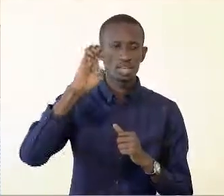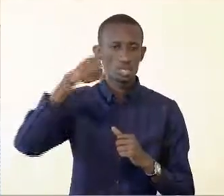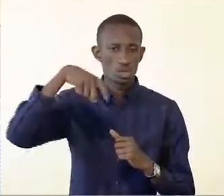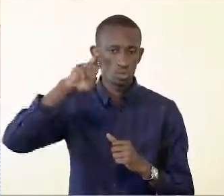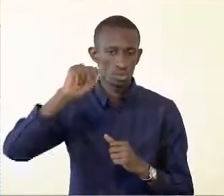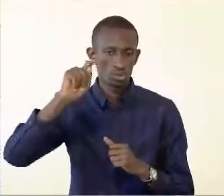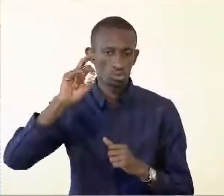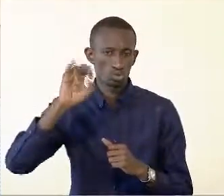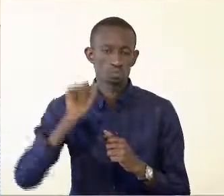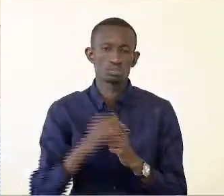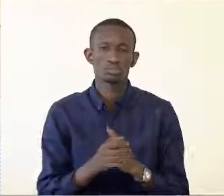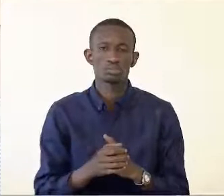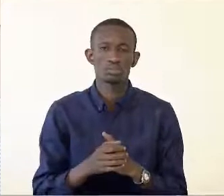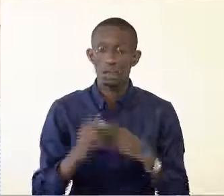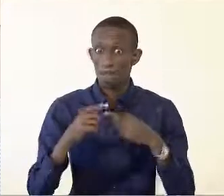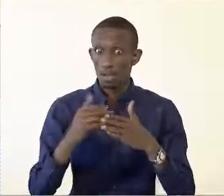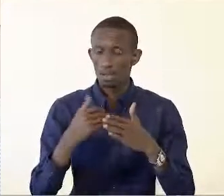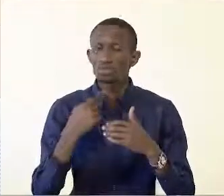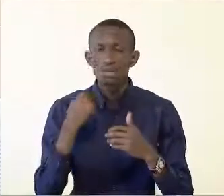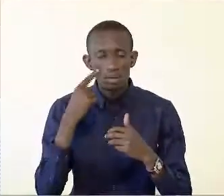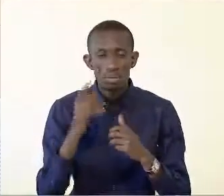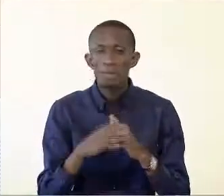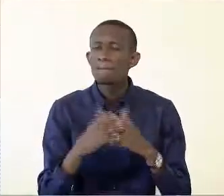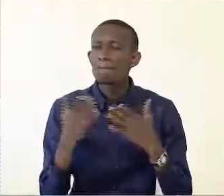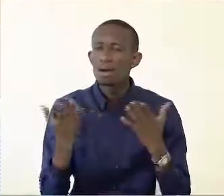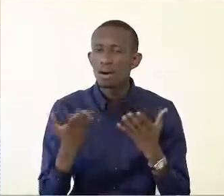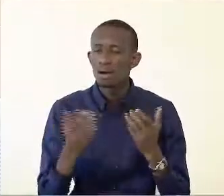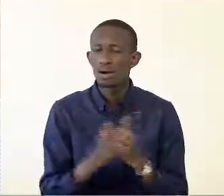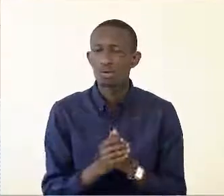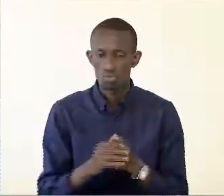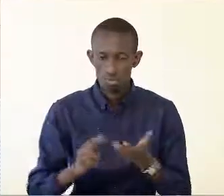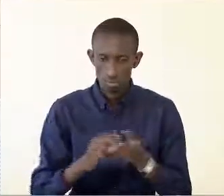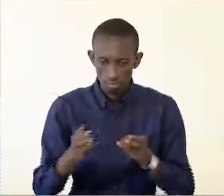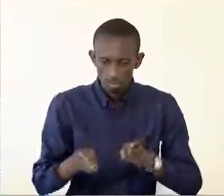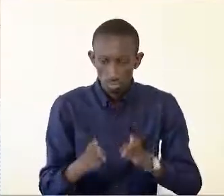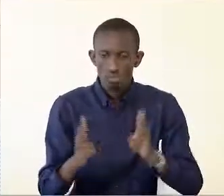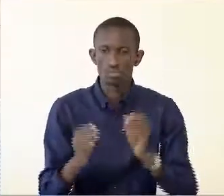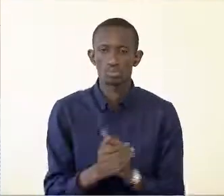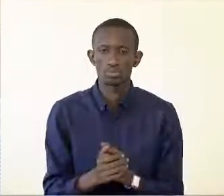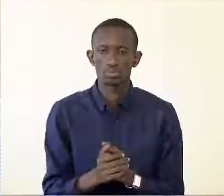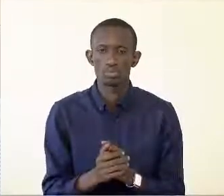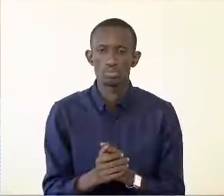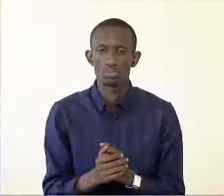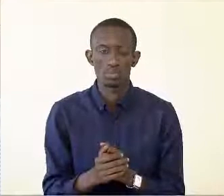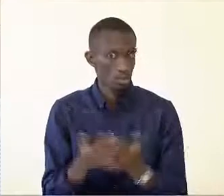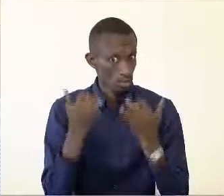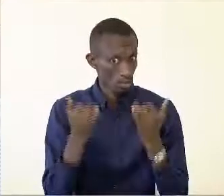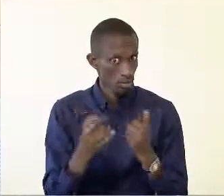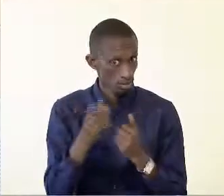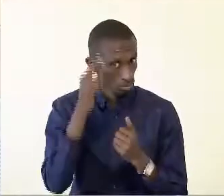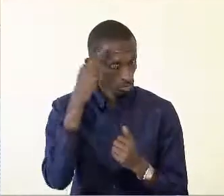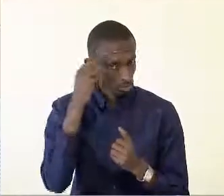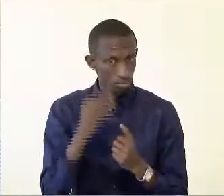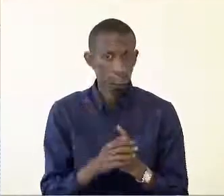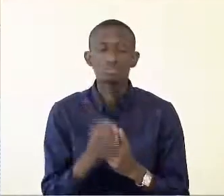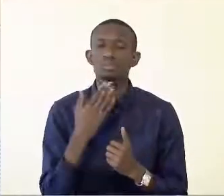answer we got is the same if we use any other method. Now, as you remember, I